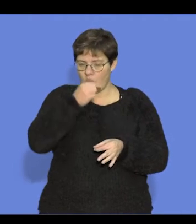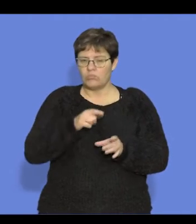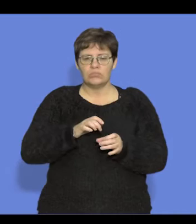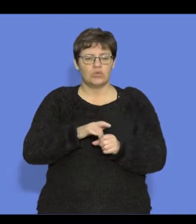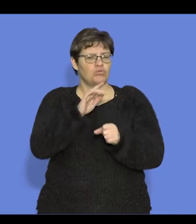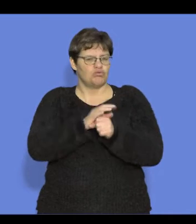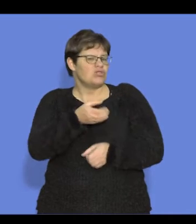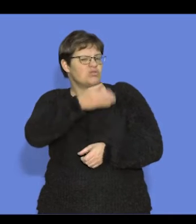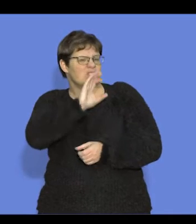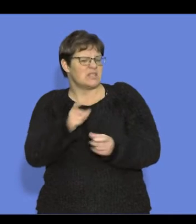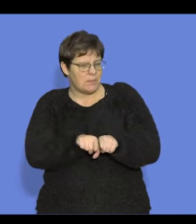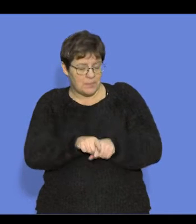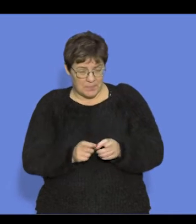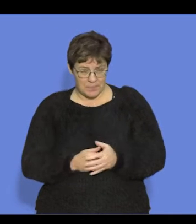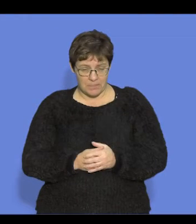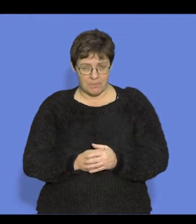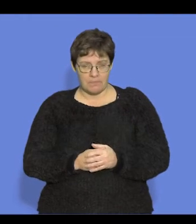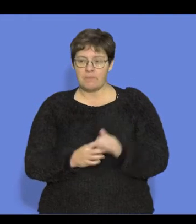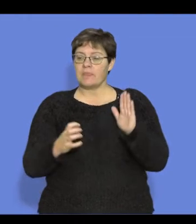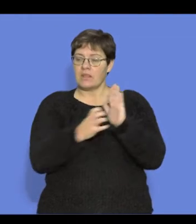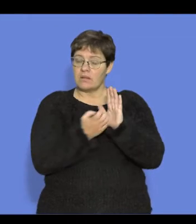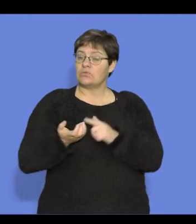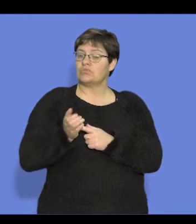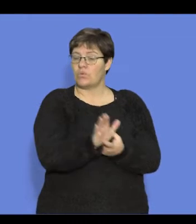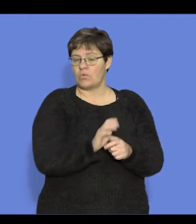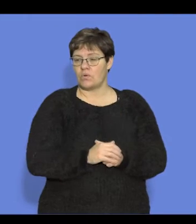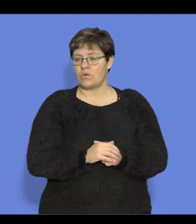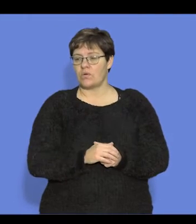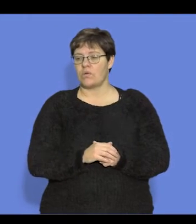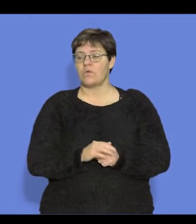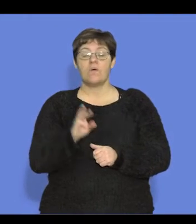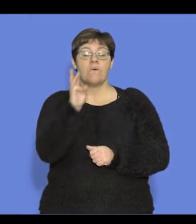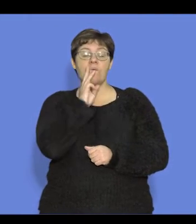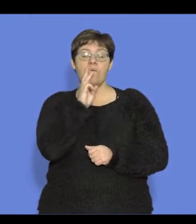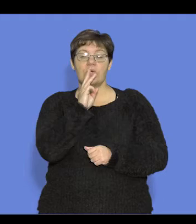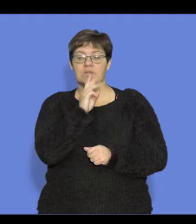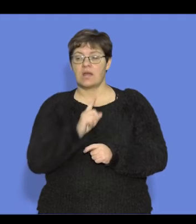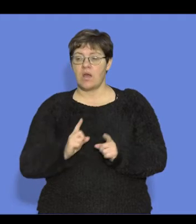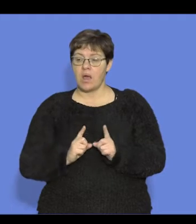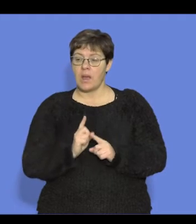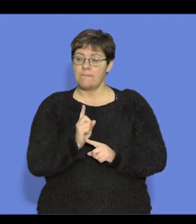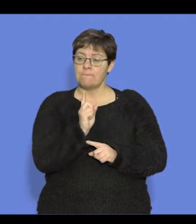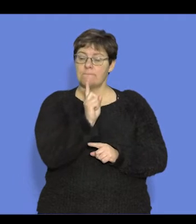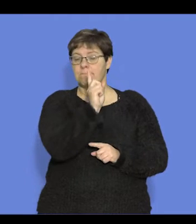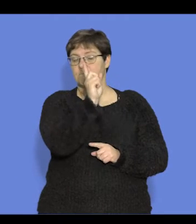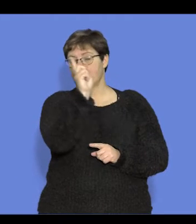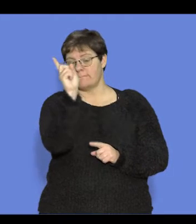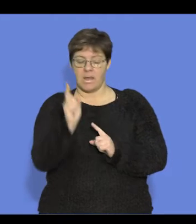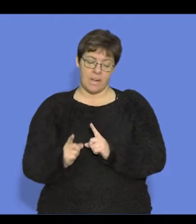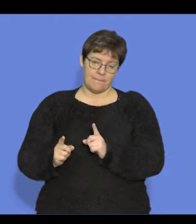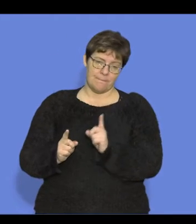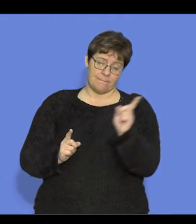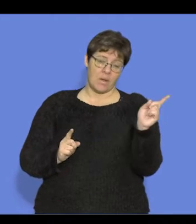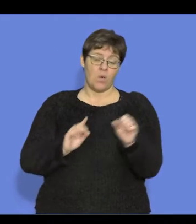So this diagram illustrates water moving upwards, and remember it's been pushed up